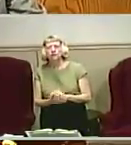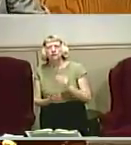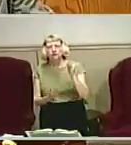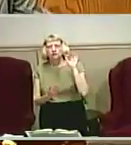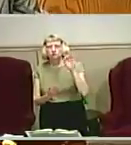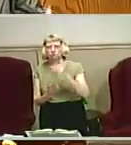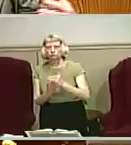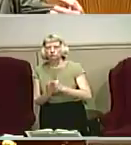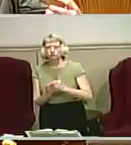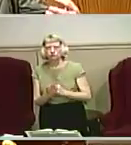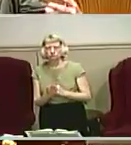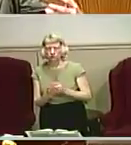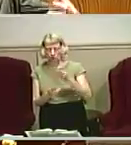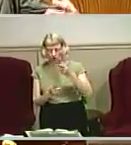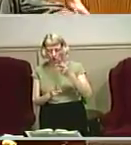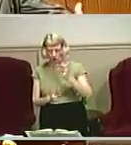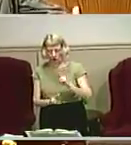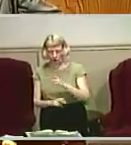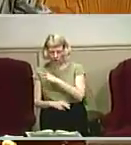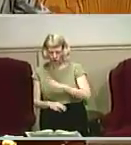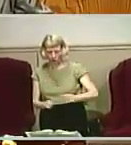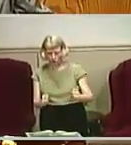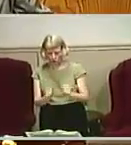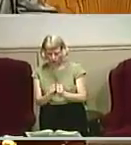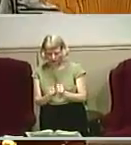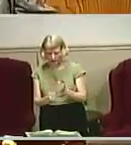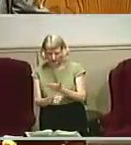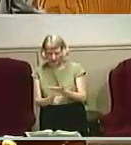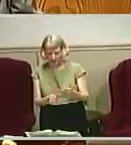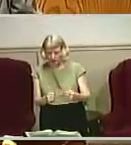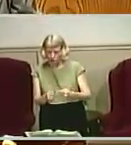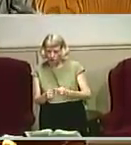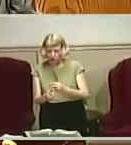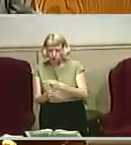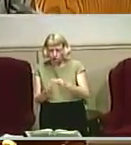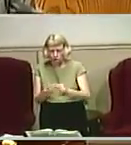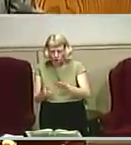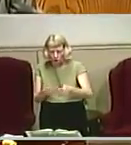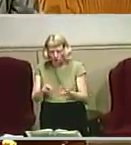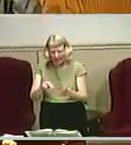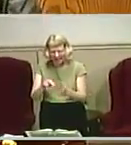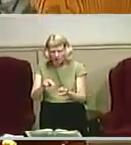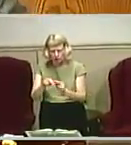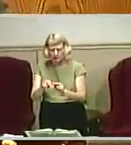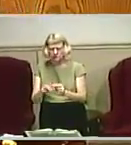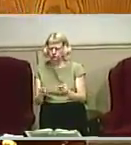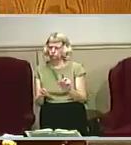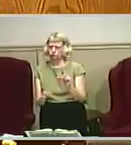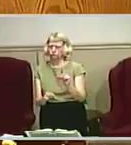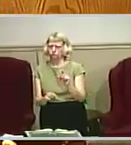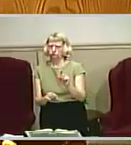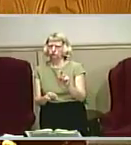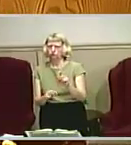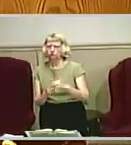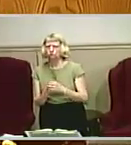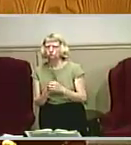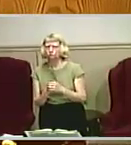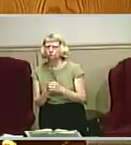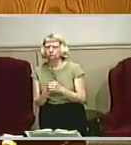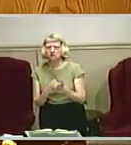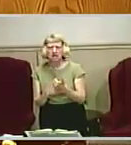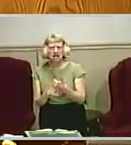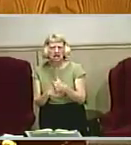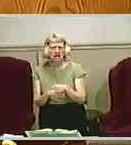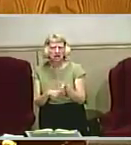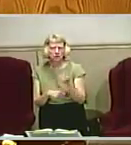When we're talking about honor the Lord with thy substance and with the first fruits of all the increase, what are we talking about here? Anybody have